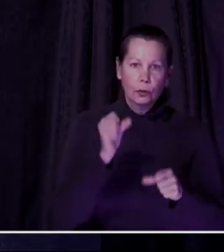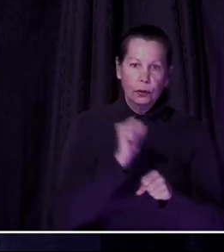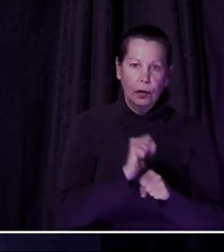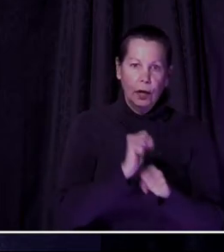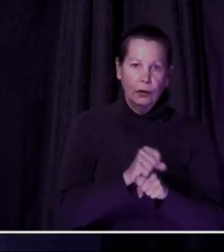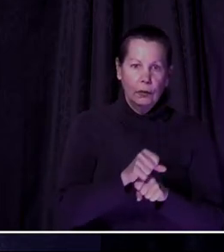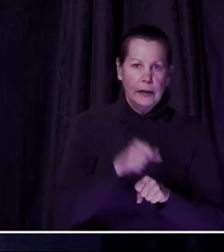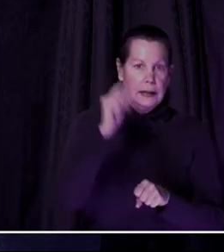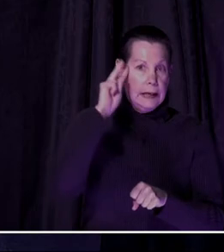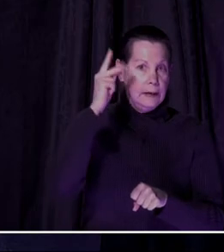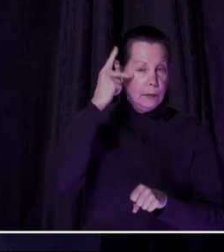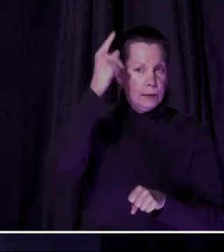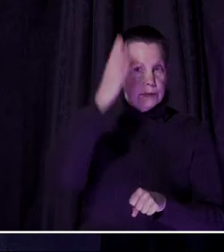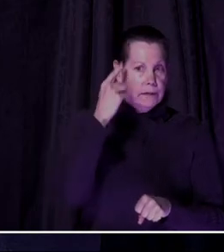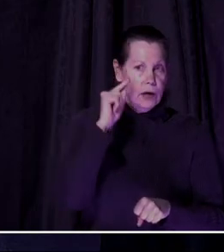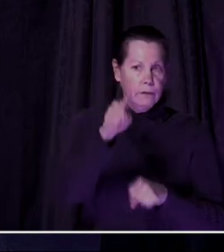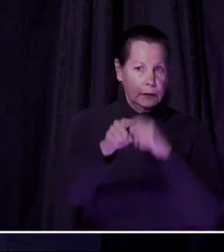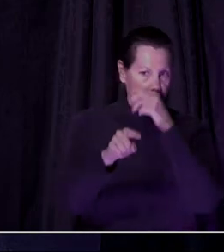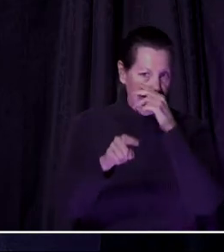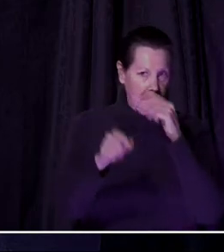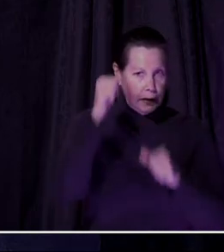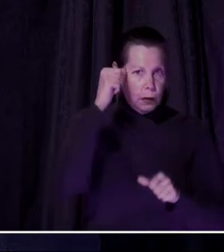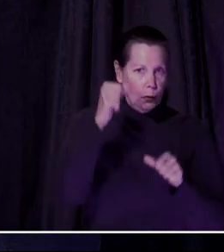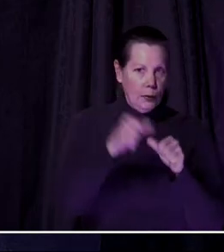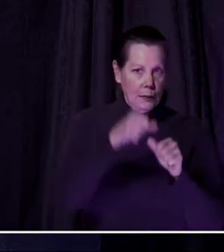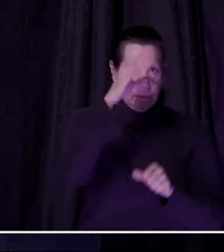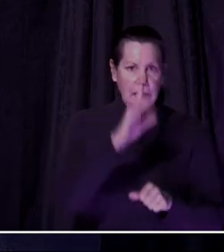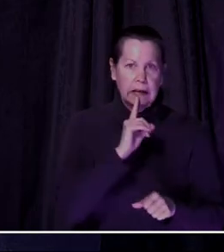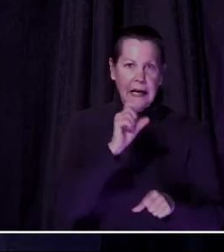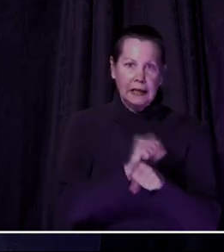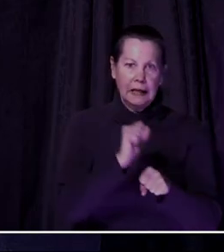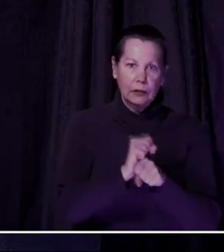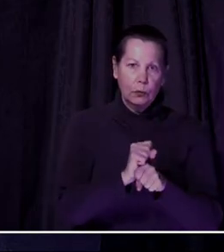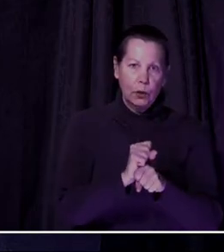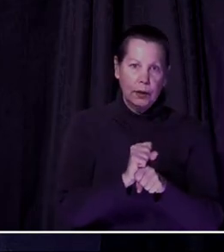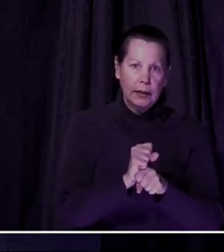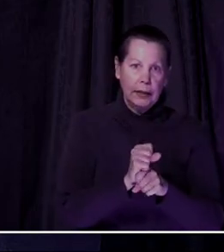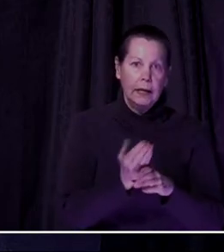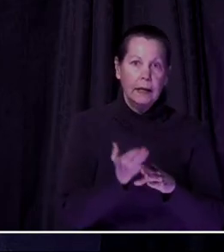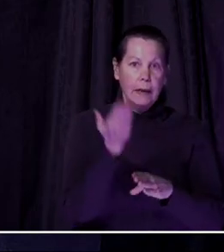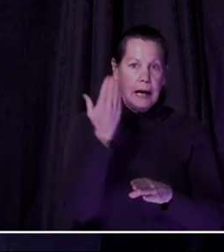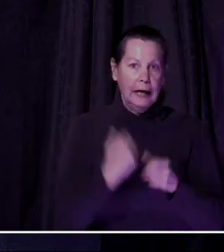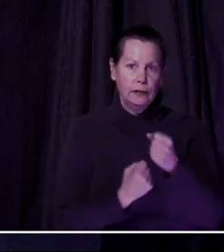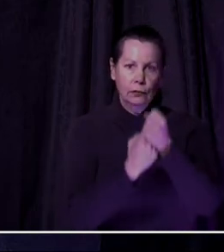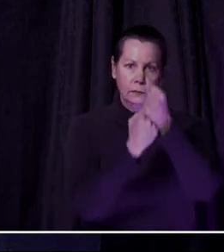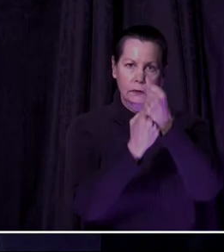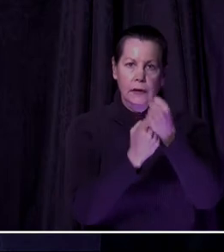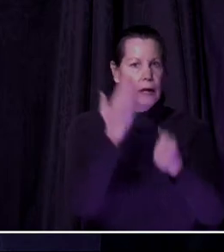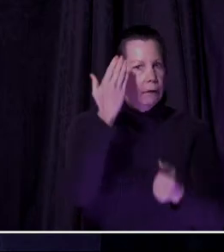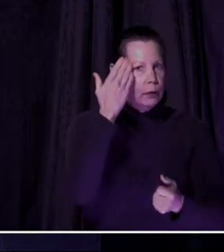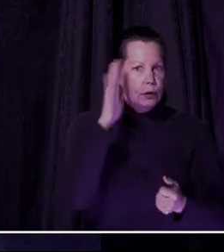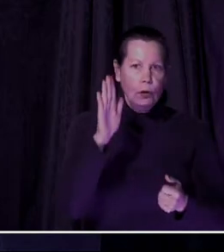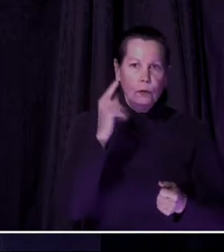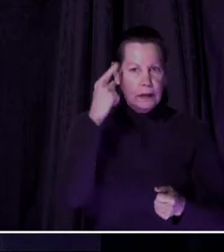God's purpose for you, remember God is working behind the scenes, even when you don't think